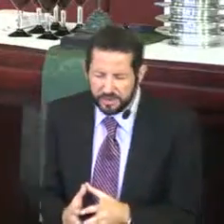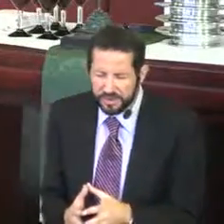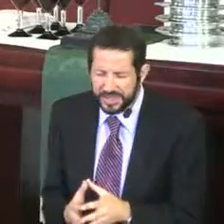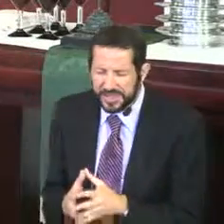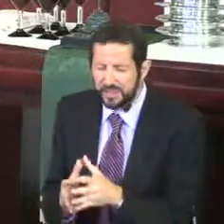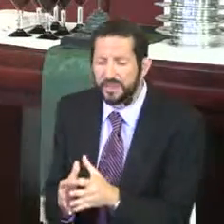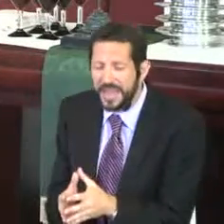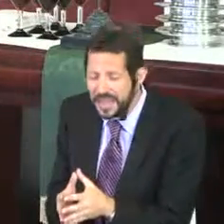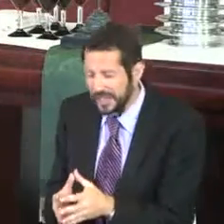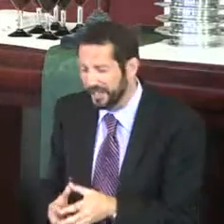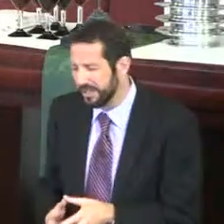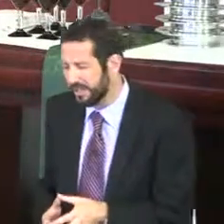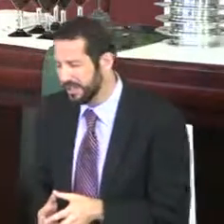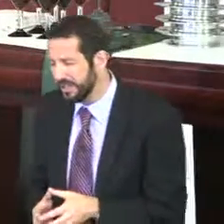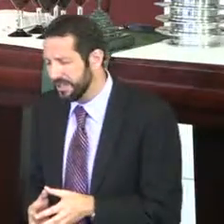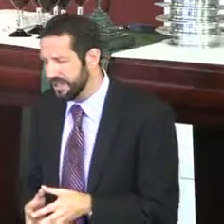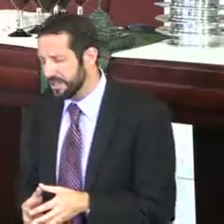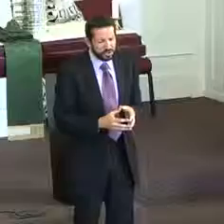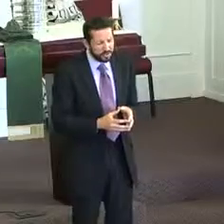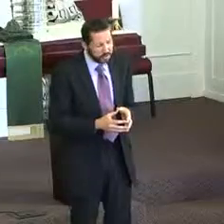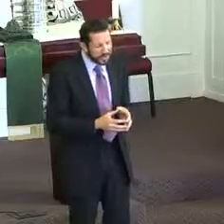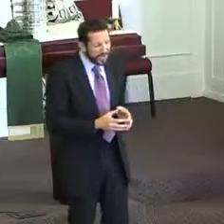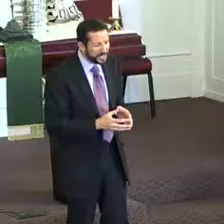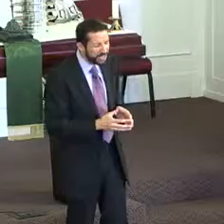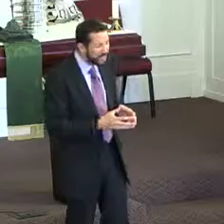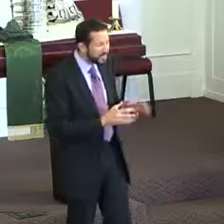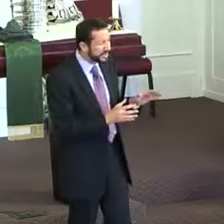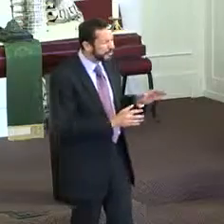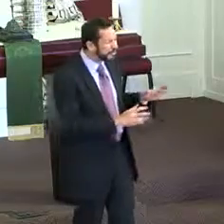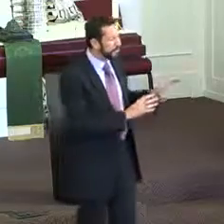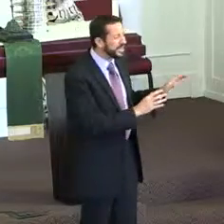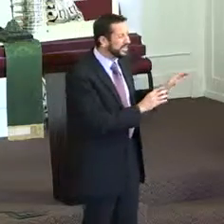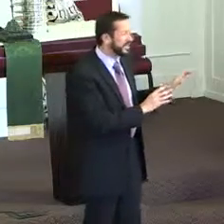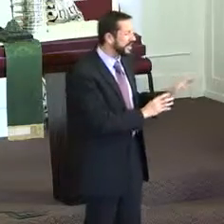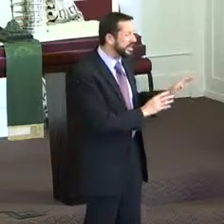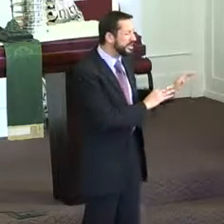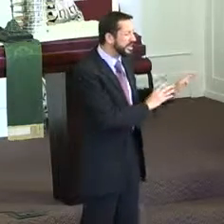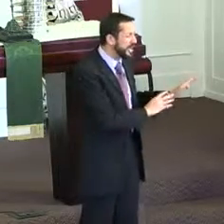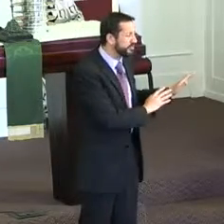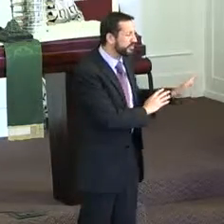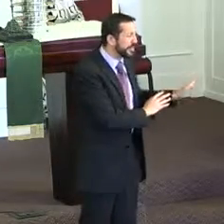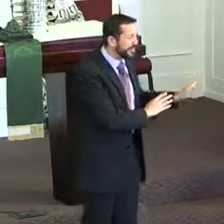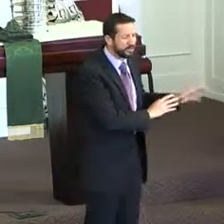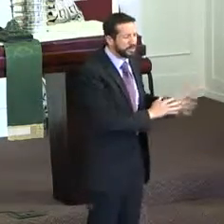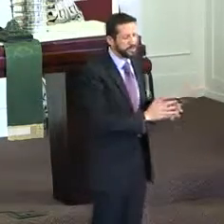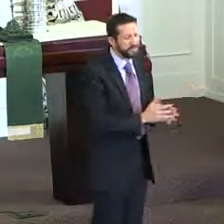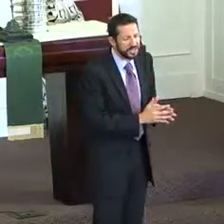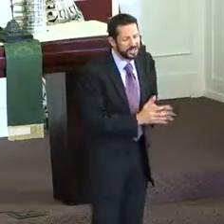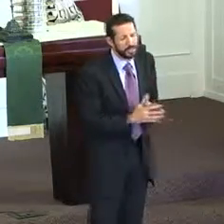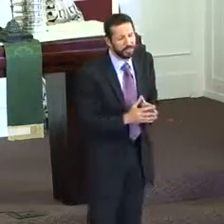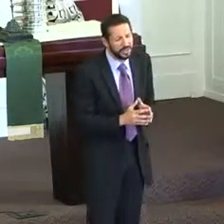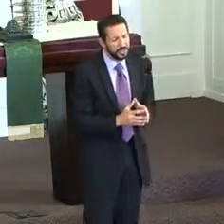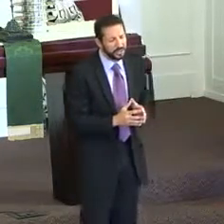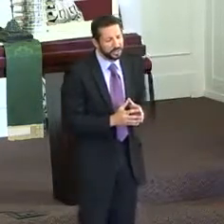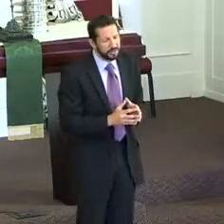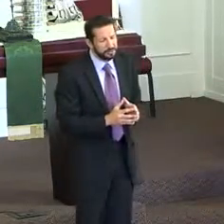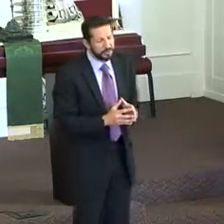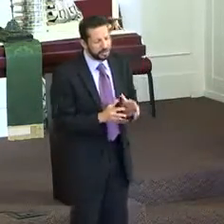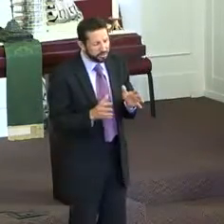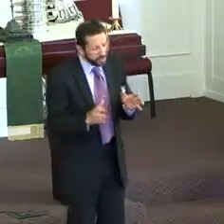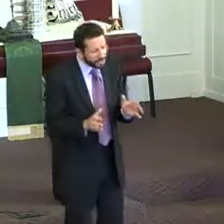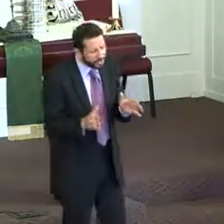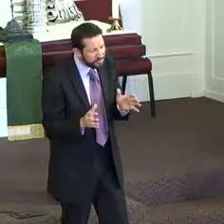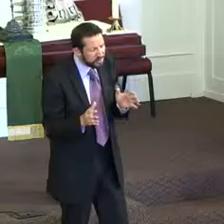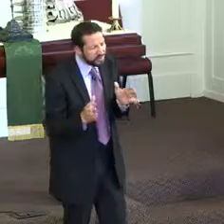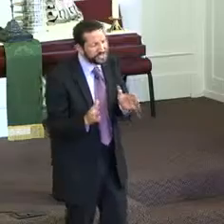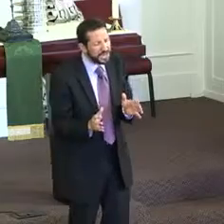relevant, a truth that is authentic, a truth that is not just something based in a sacred text written thousands of years ago, but